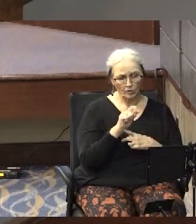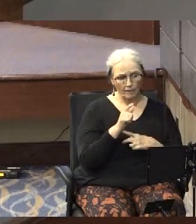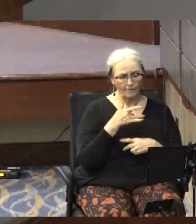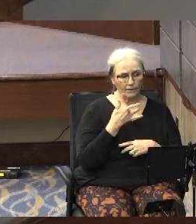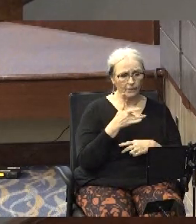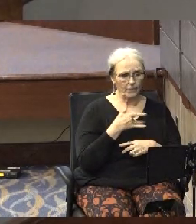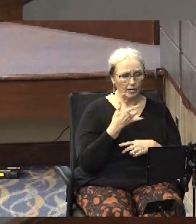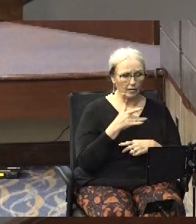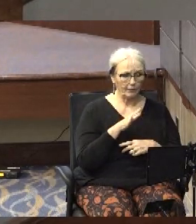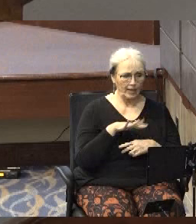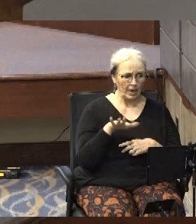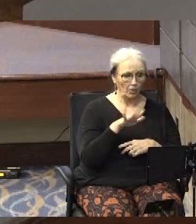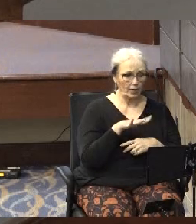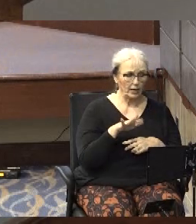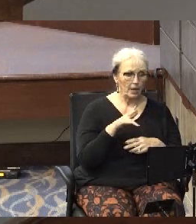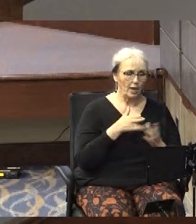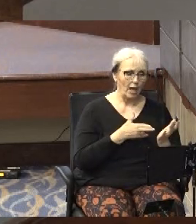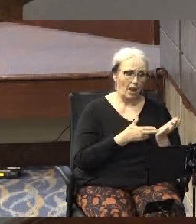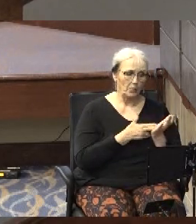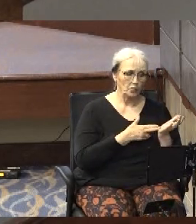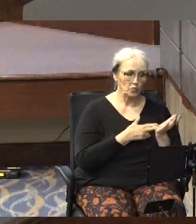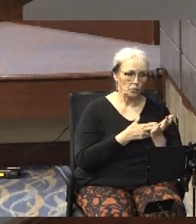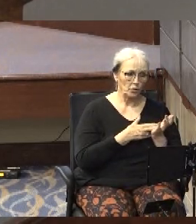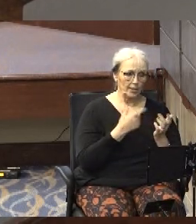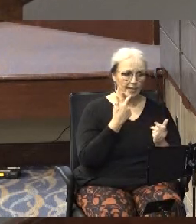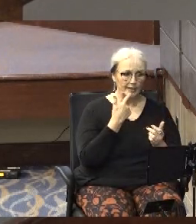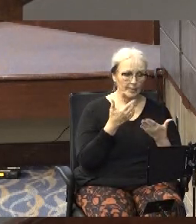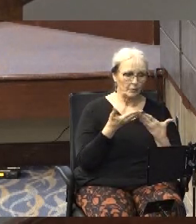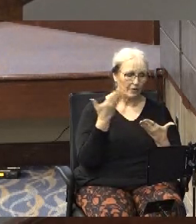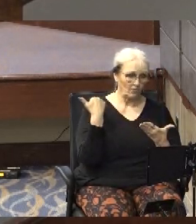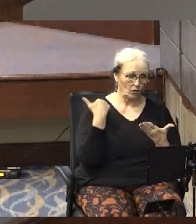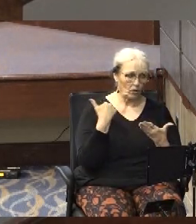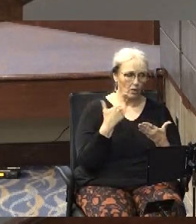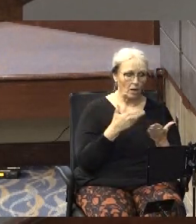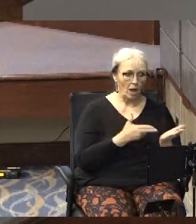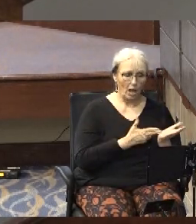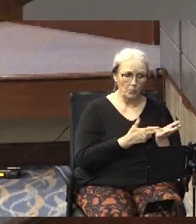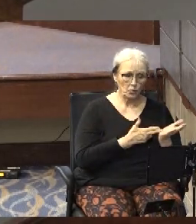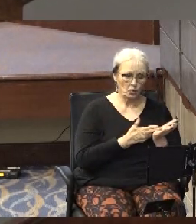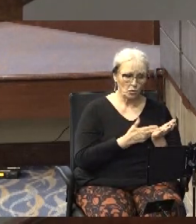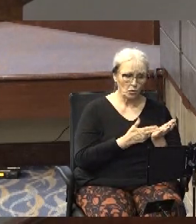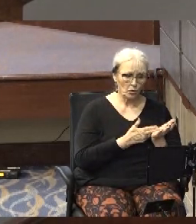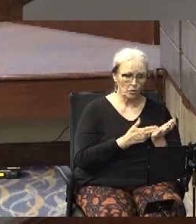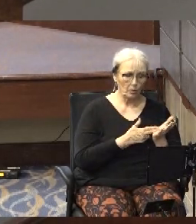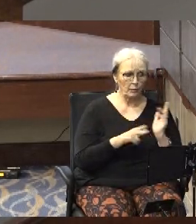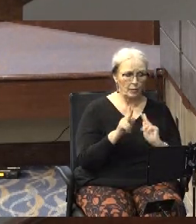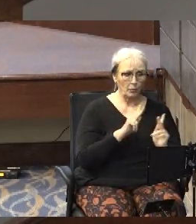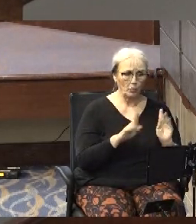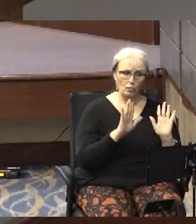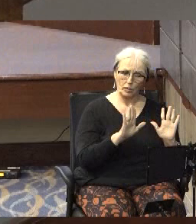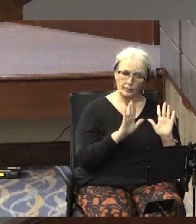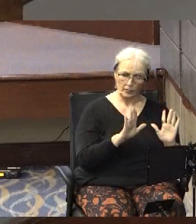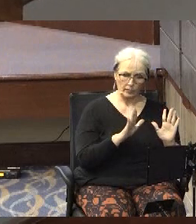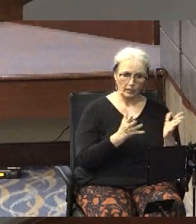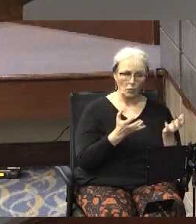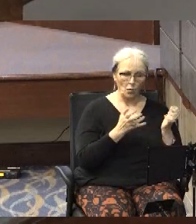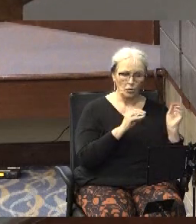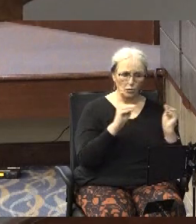neighborhood. I'm sure, and I've said this before, I'm sure that the folks are great who want to move in.